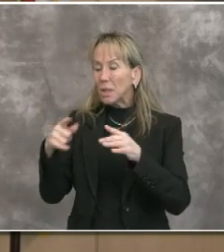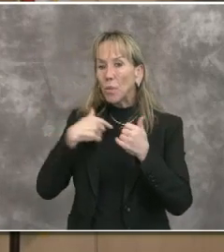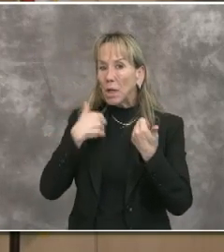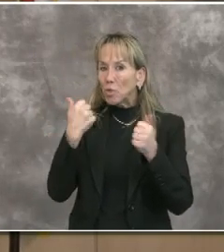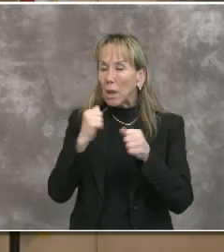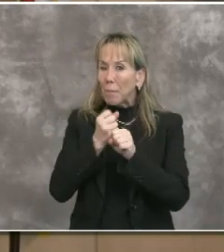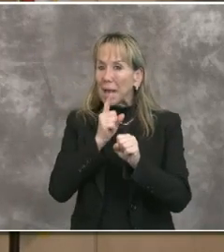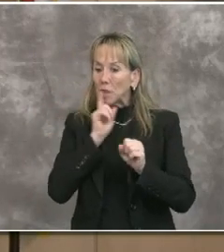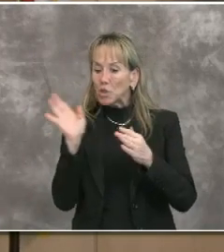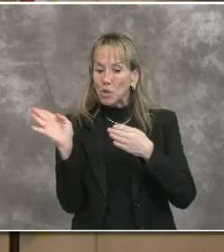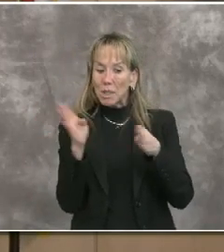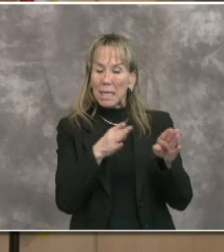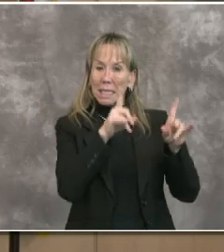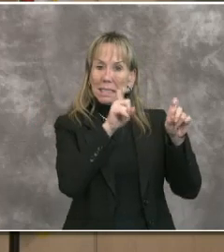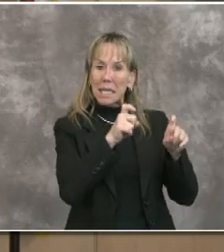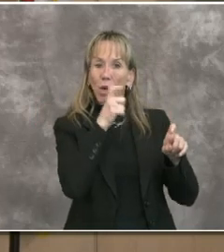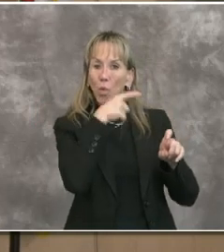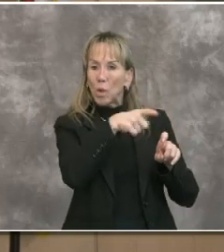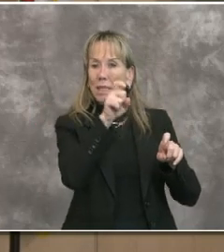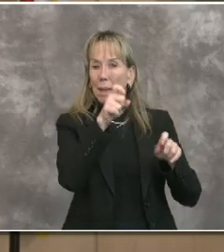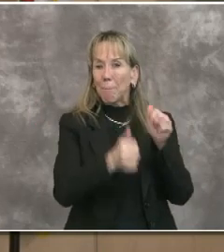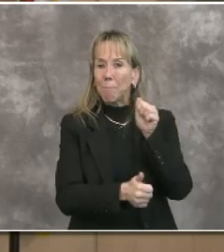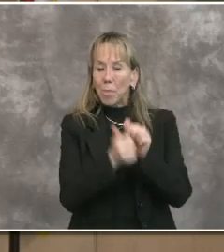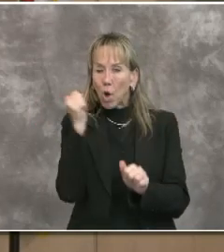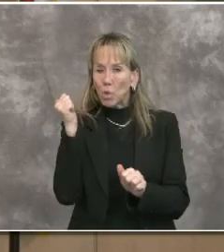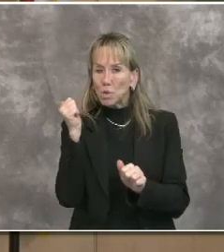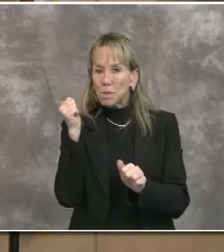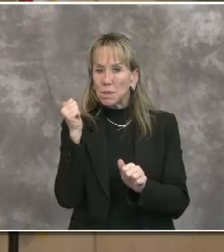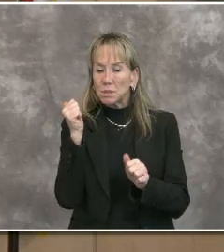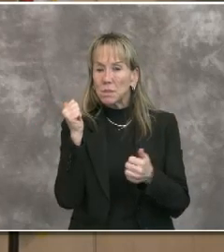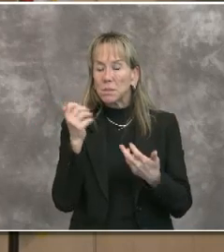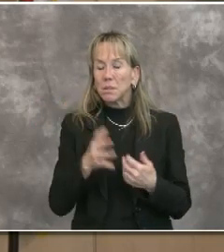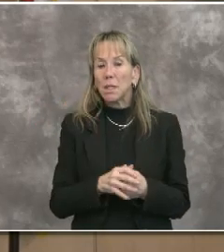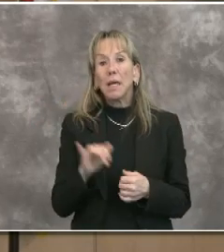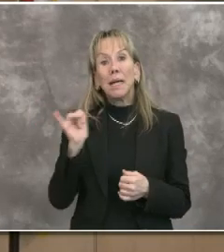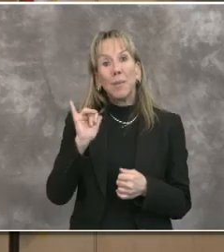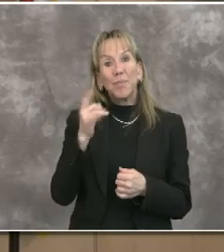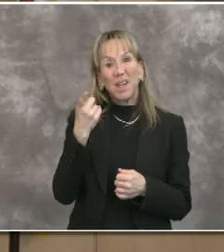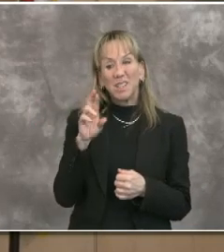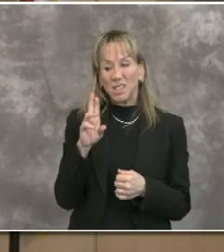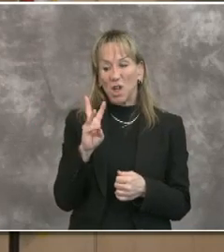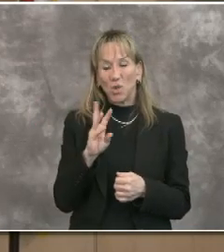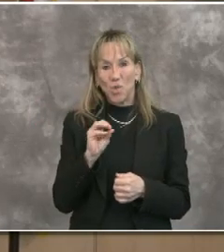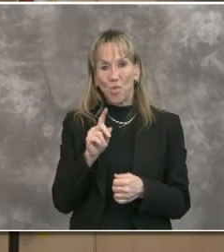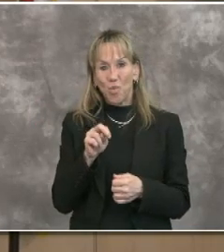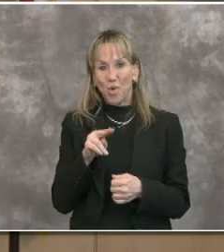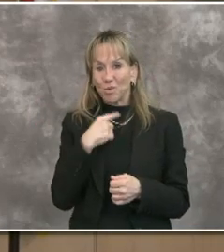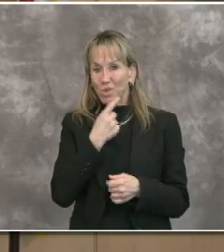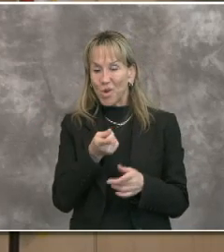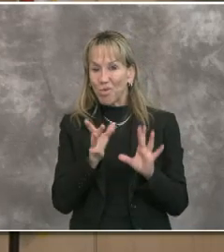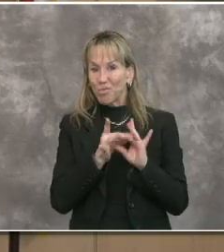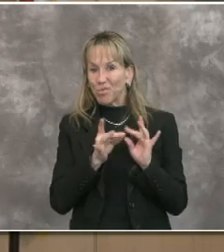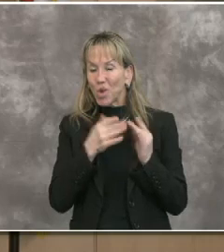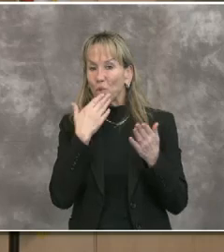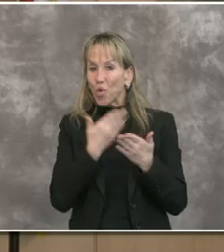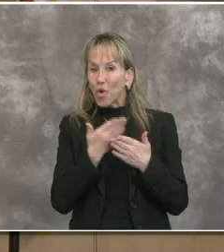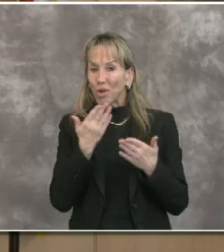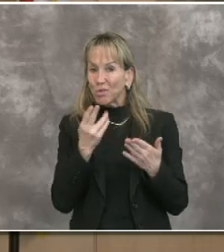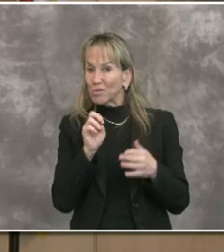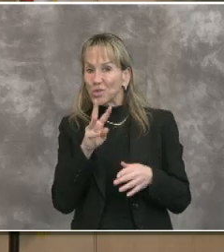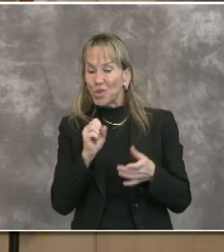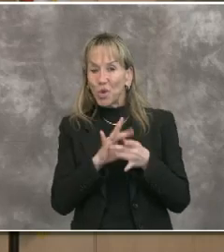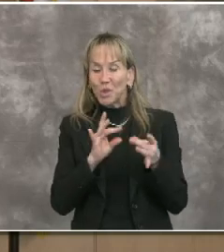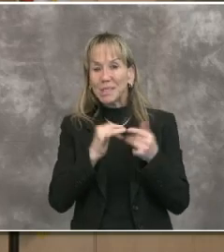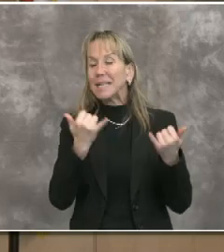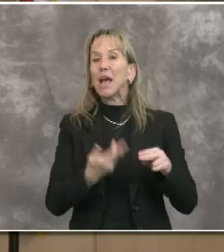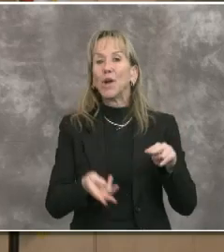it to where we think it is needed the most. The good news is, as Dr. Wooten described, capabilities and capacities